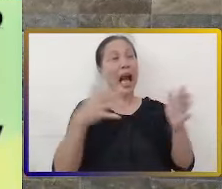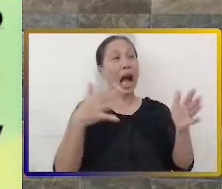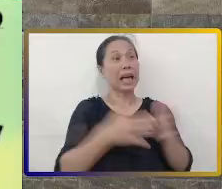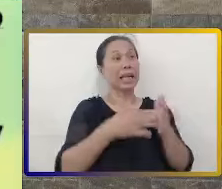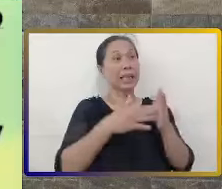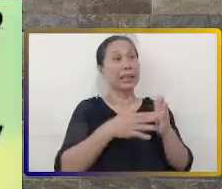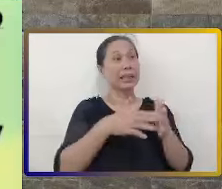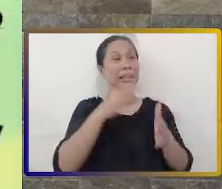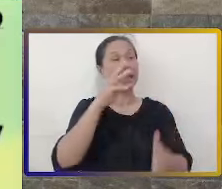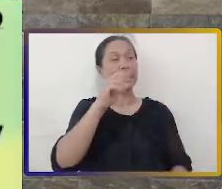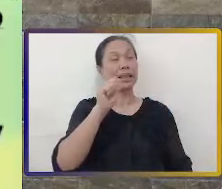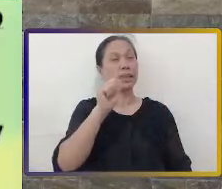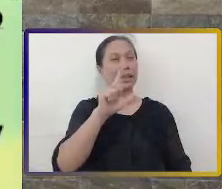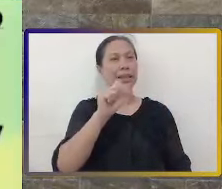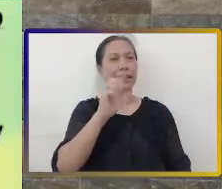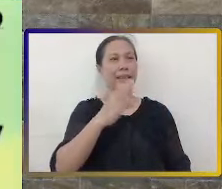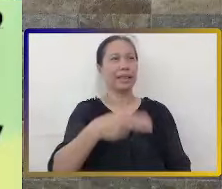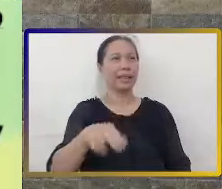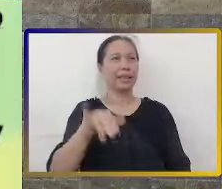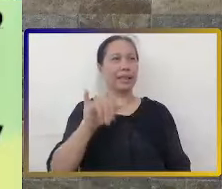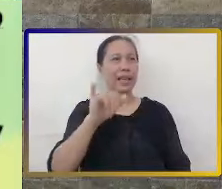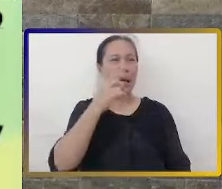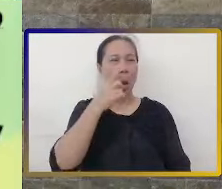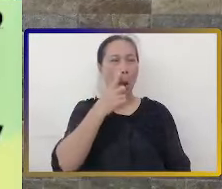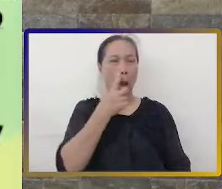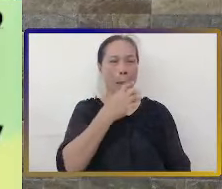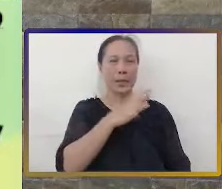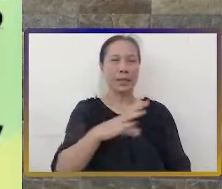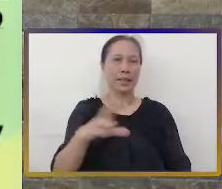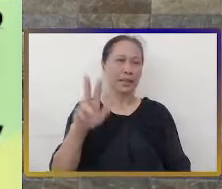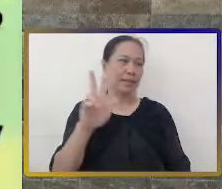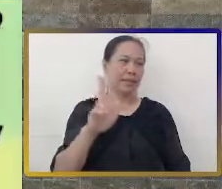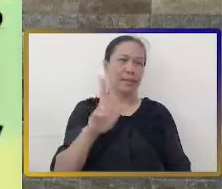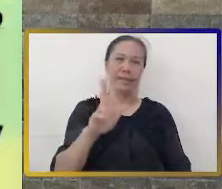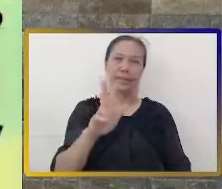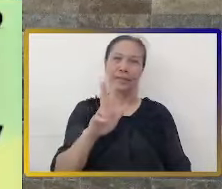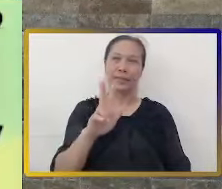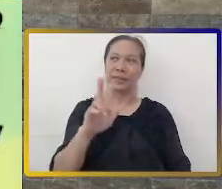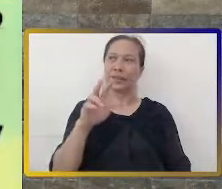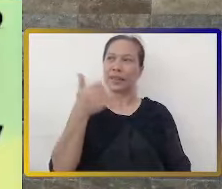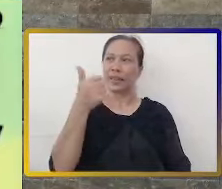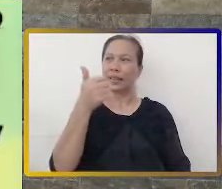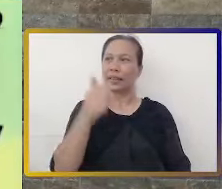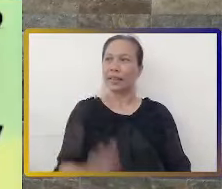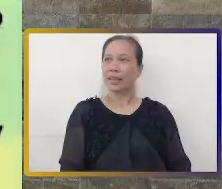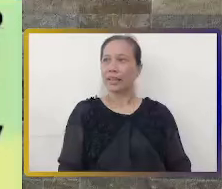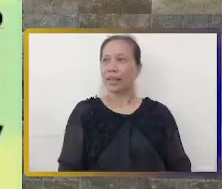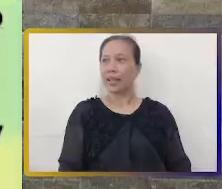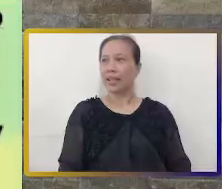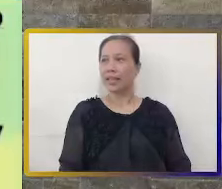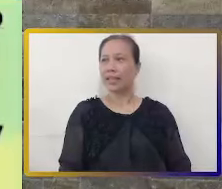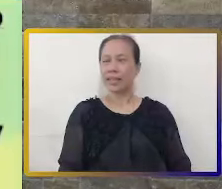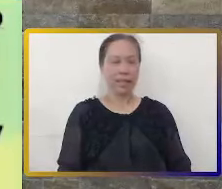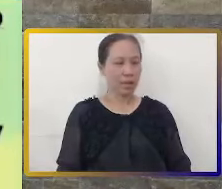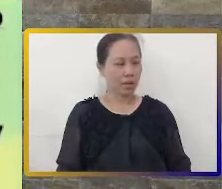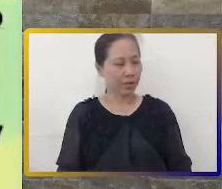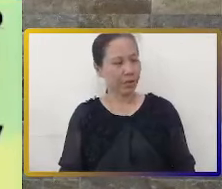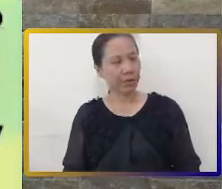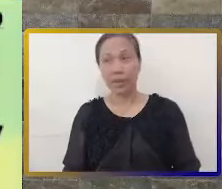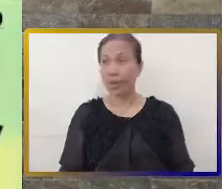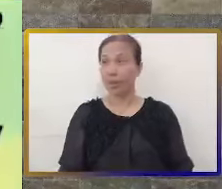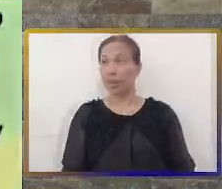10 bisitahin natin uli yung talata bring you all the What where